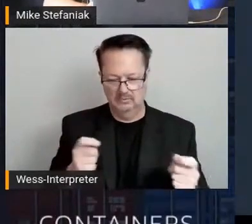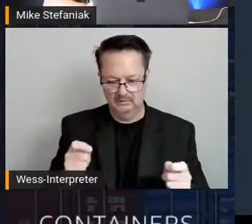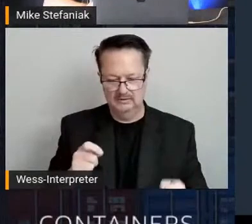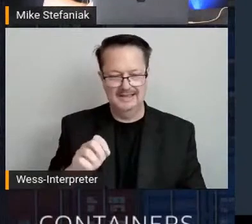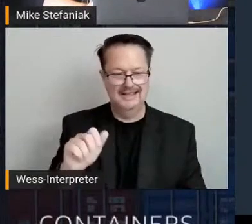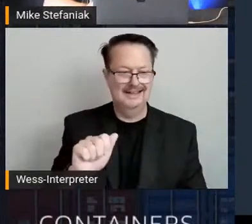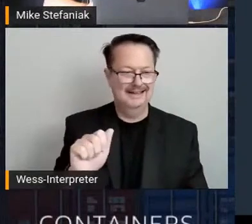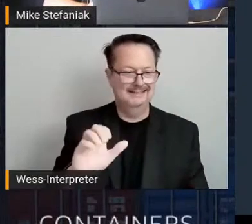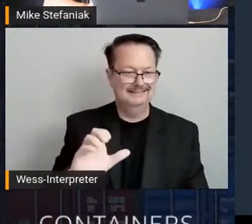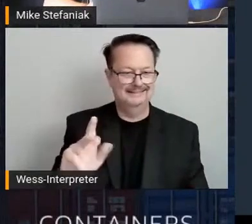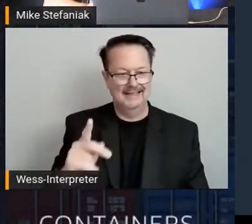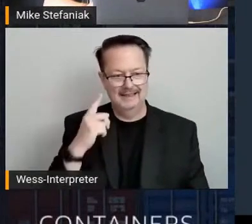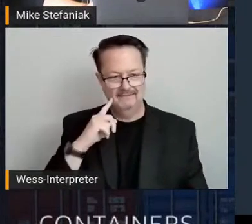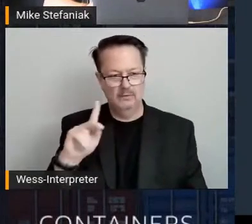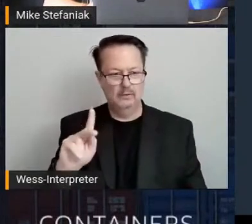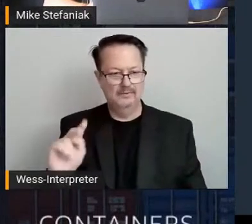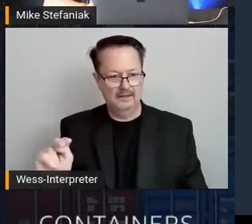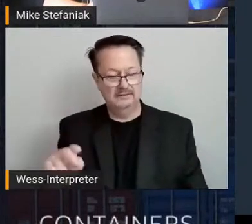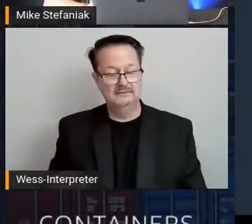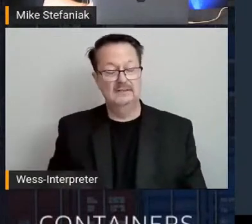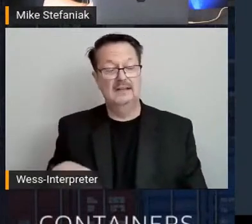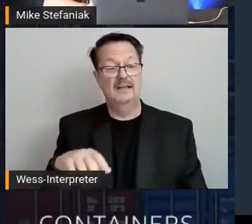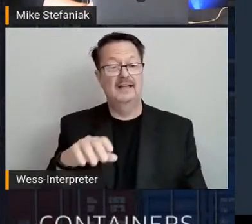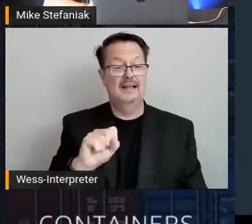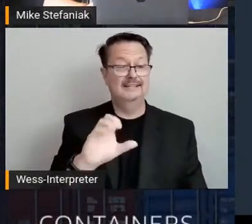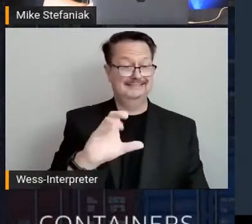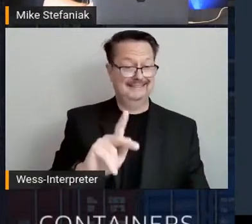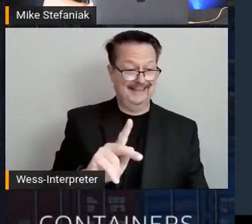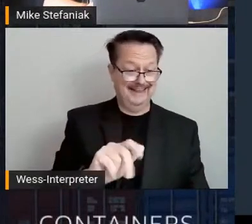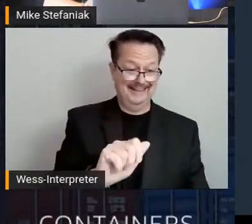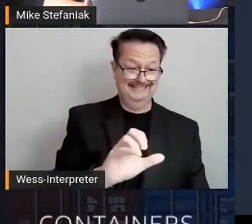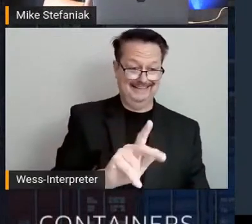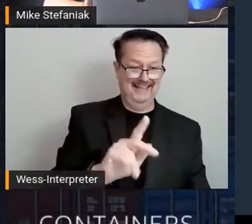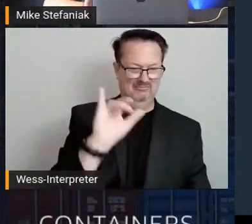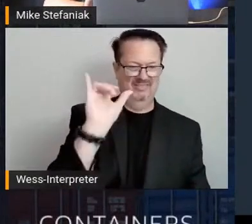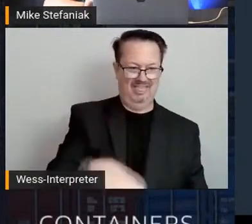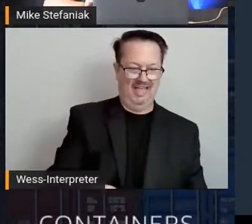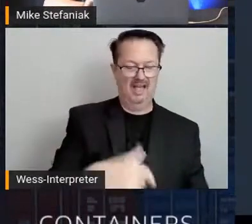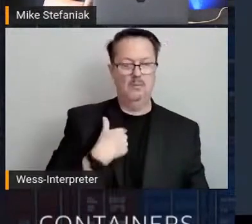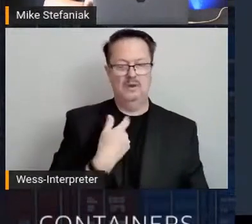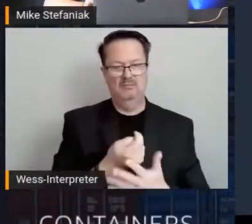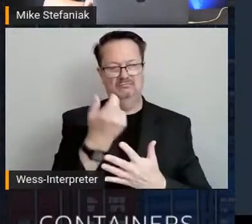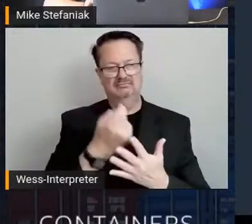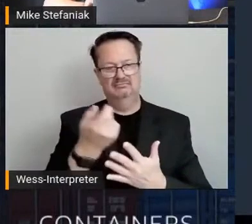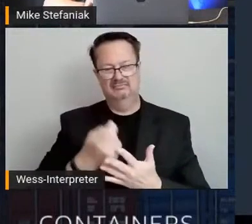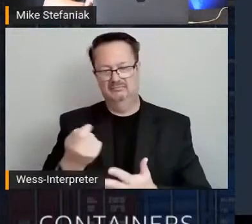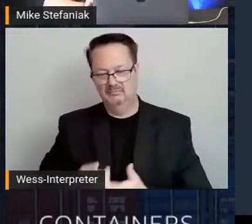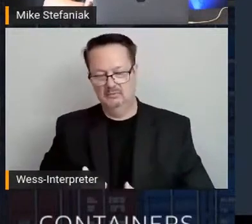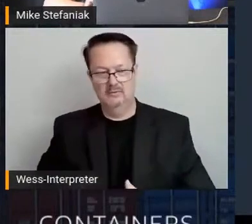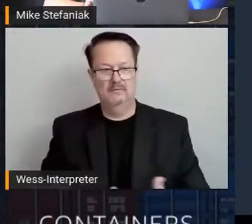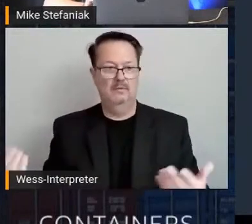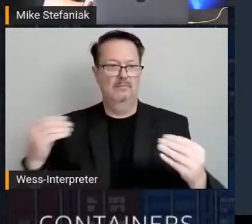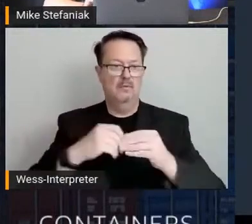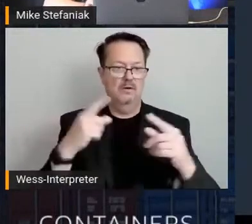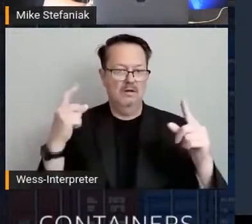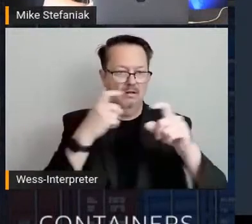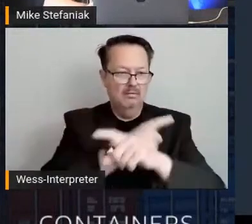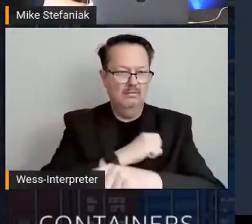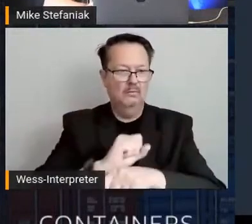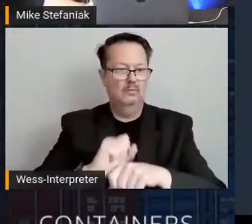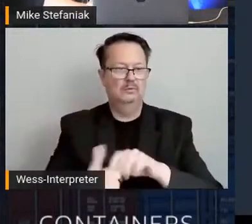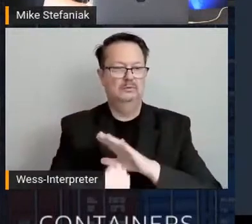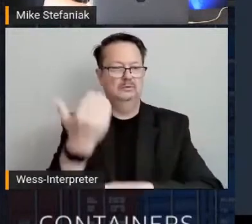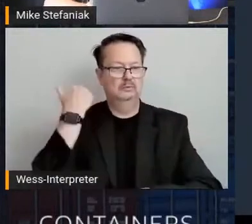was just that. So with ACK, we remove a lot of the undifferentiated heavy lifting required to consume